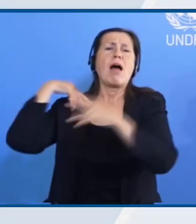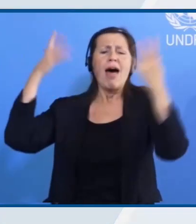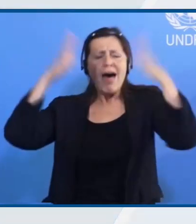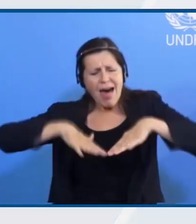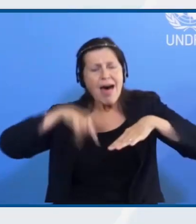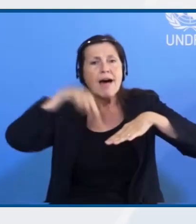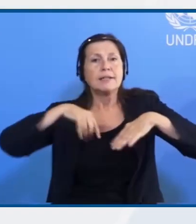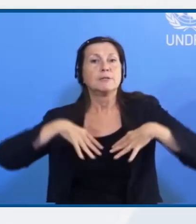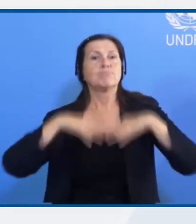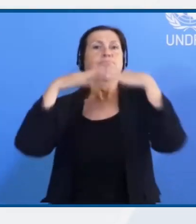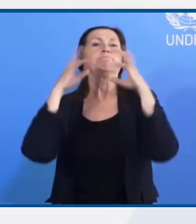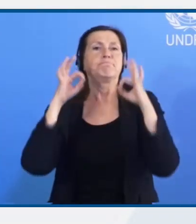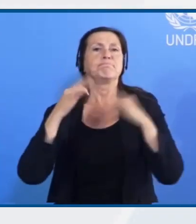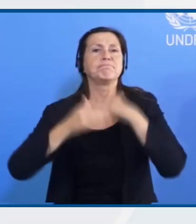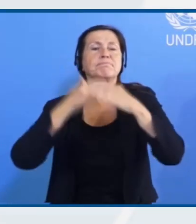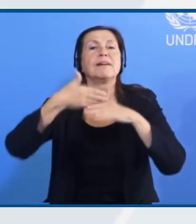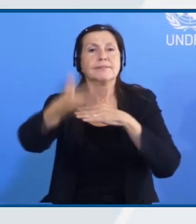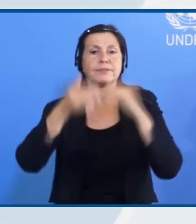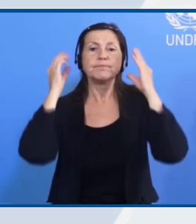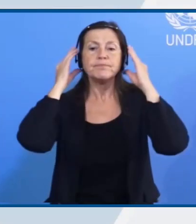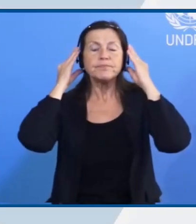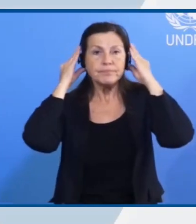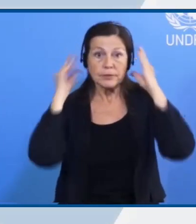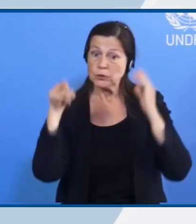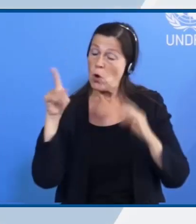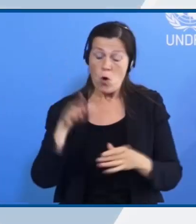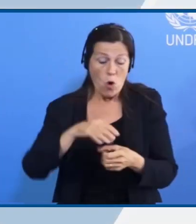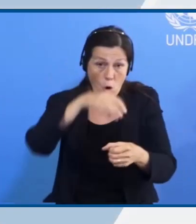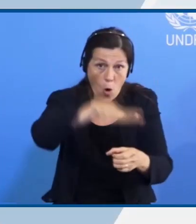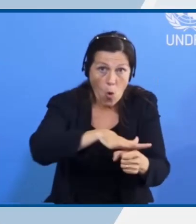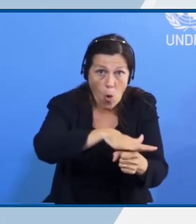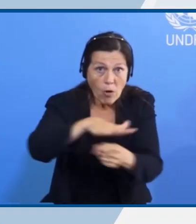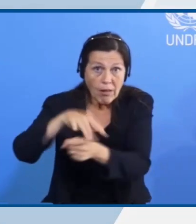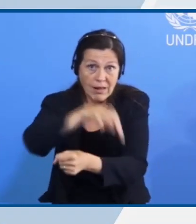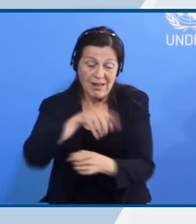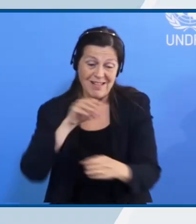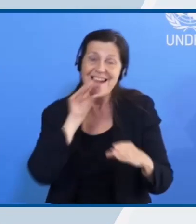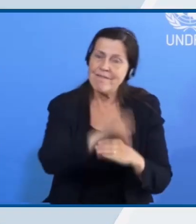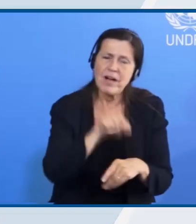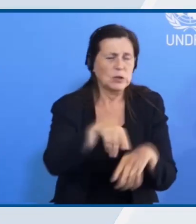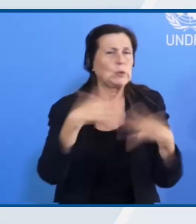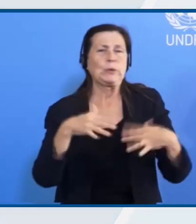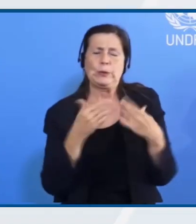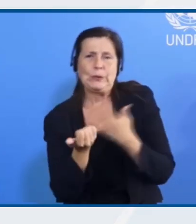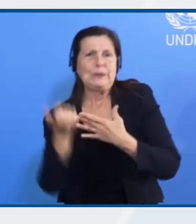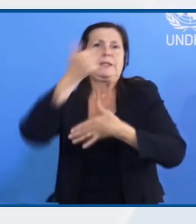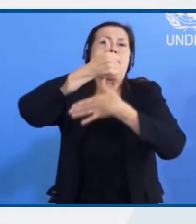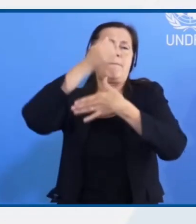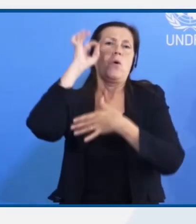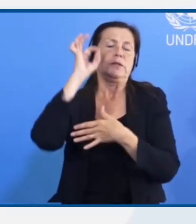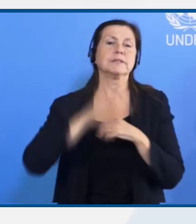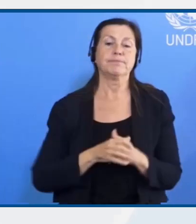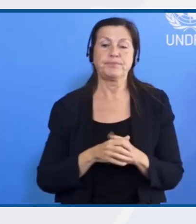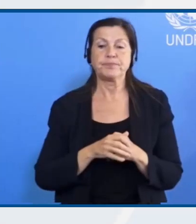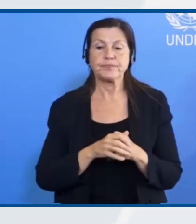addressing the topic of local investment. I am Marusha Kardama. I am the Secretary General of the Slow Cut